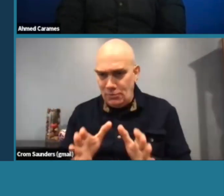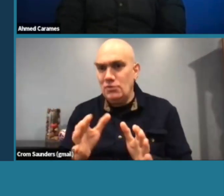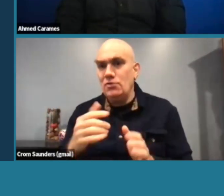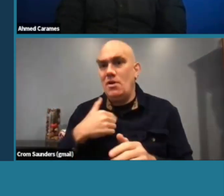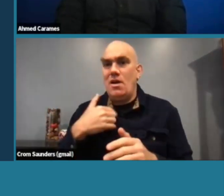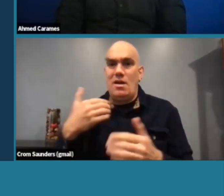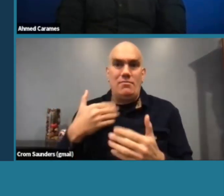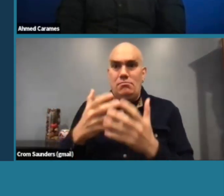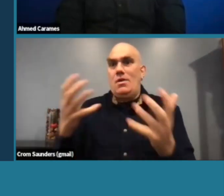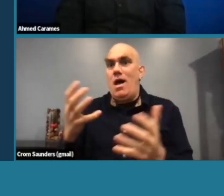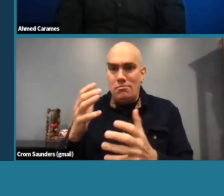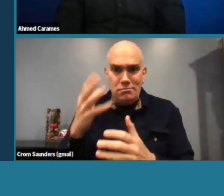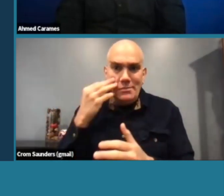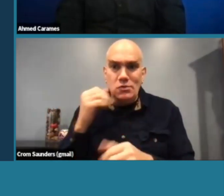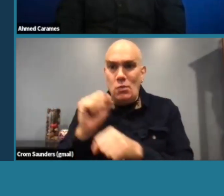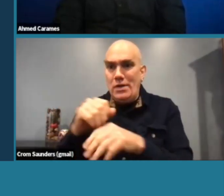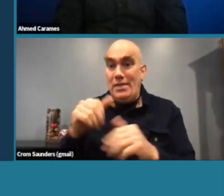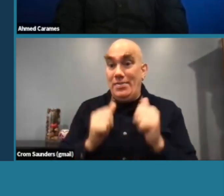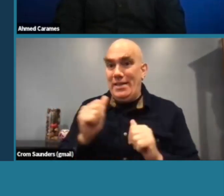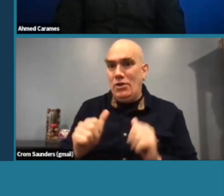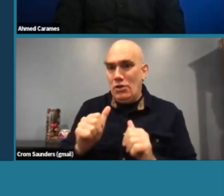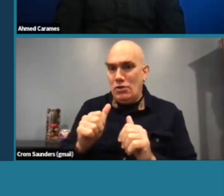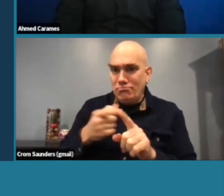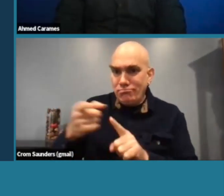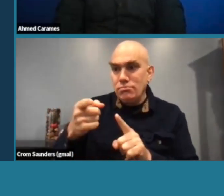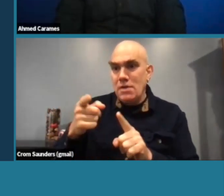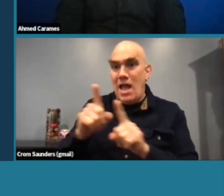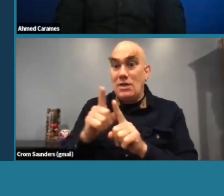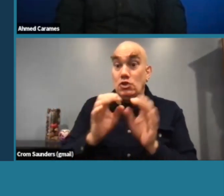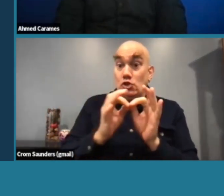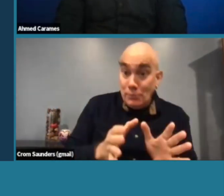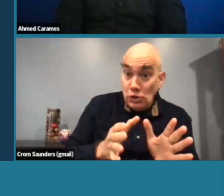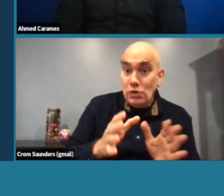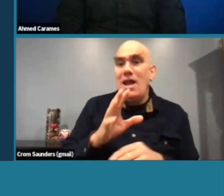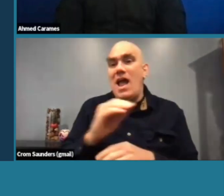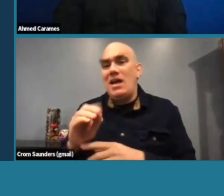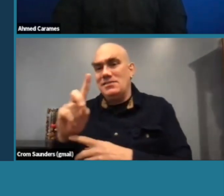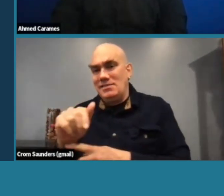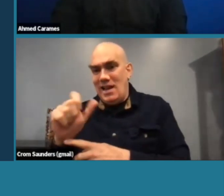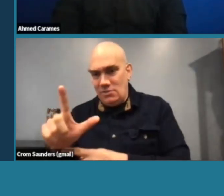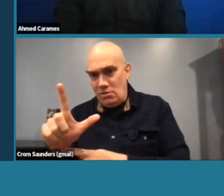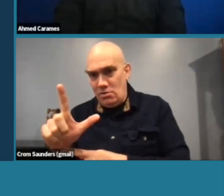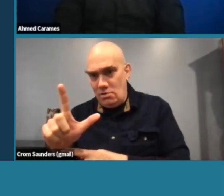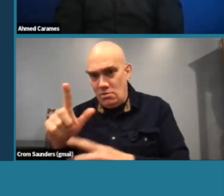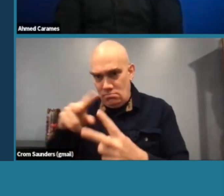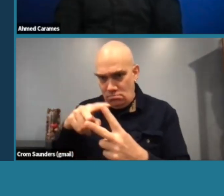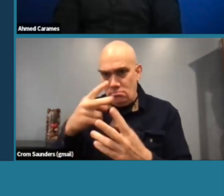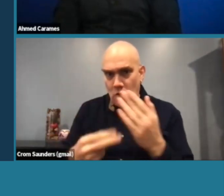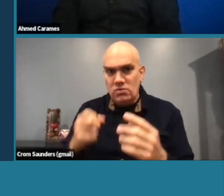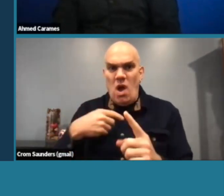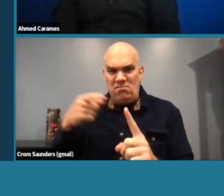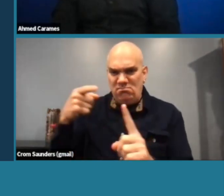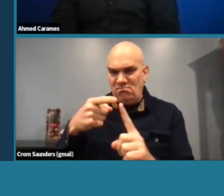my background relative to this is that I am a certified deaf interpreter, and I work a lot in theater as well. So I